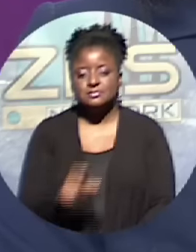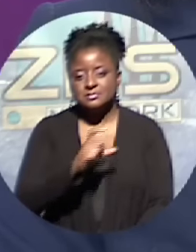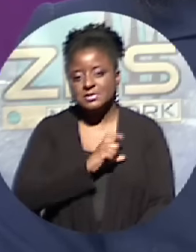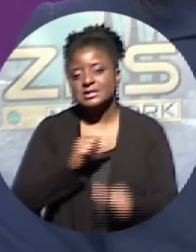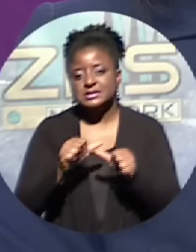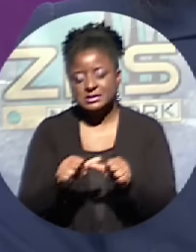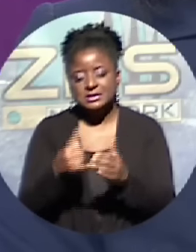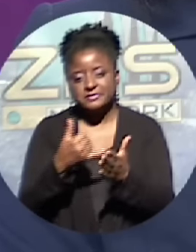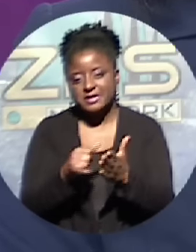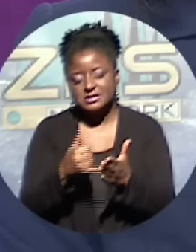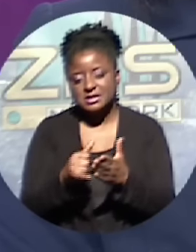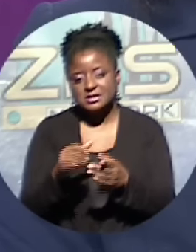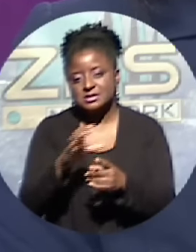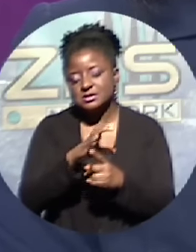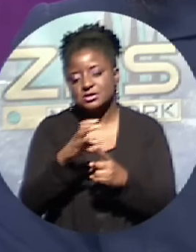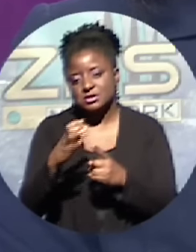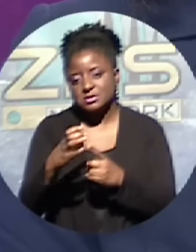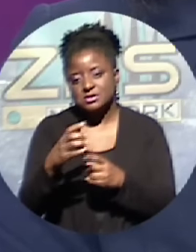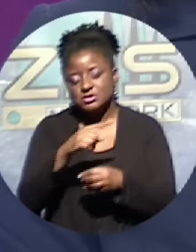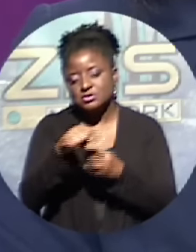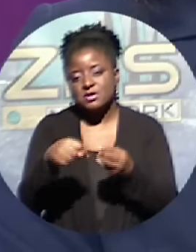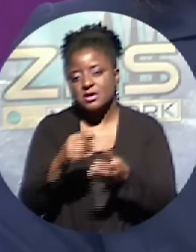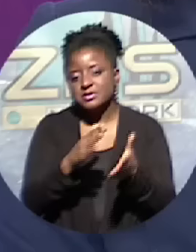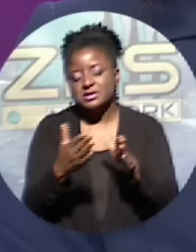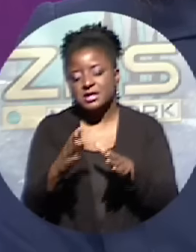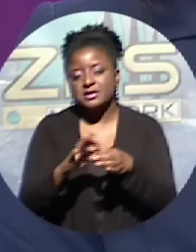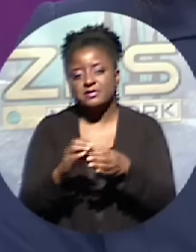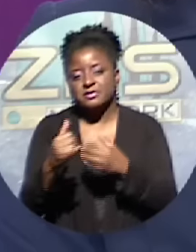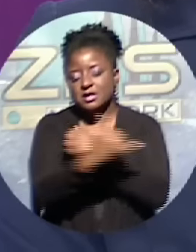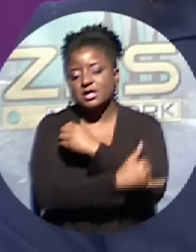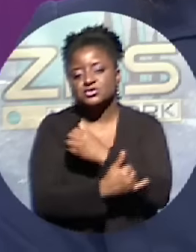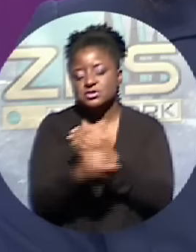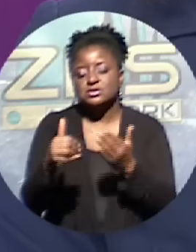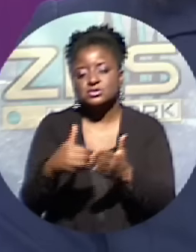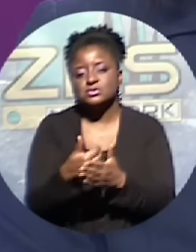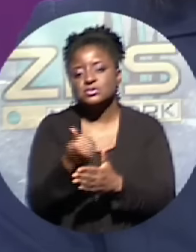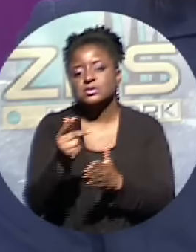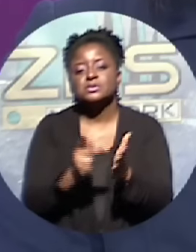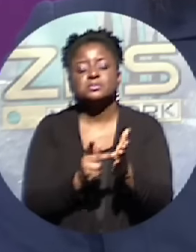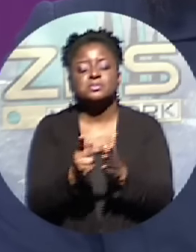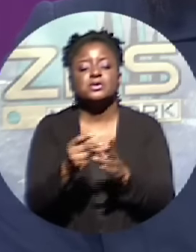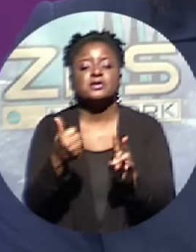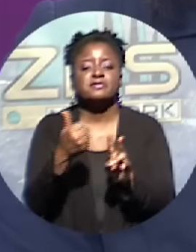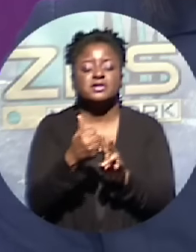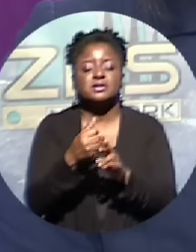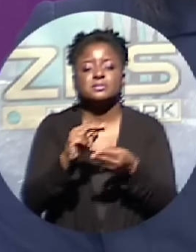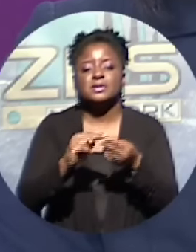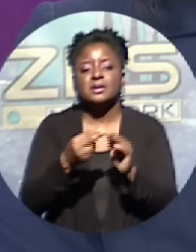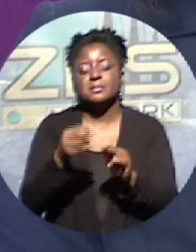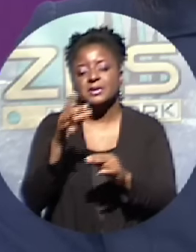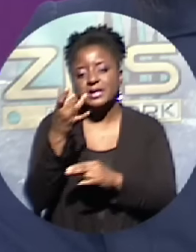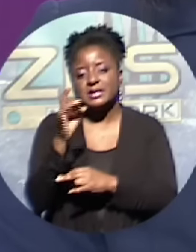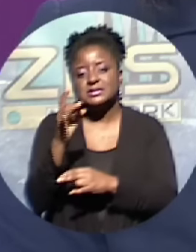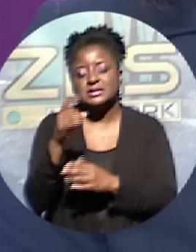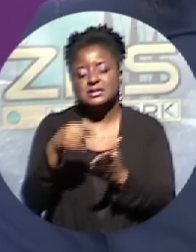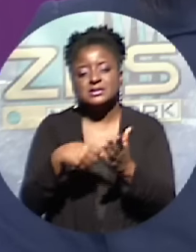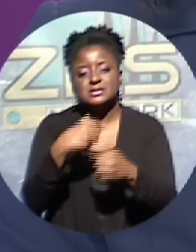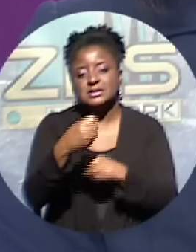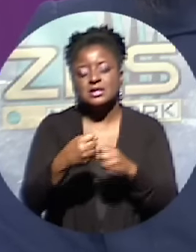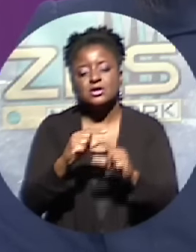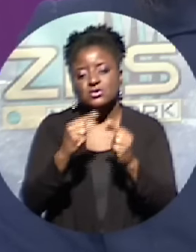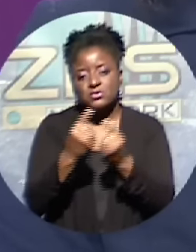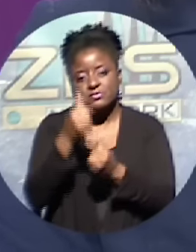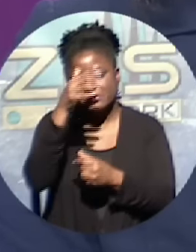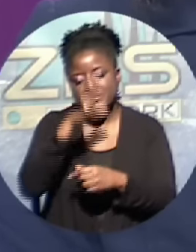Police are still investigating the circumstances surrounding the death of the country's latest murder victim. It's number 18 for the year. Police say a group of men were